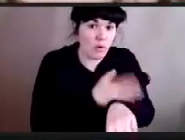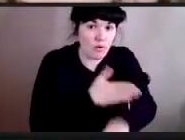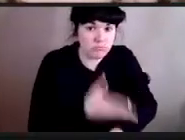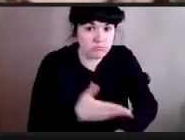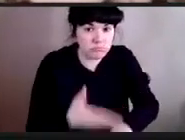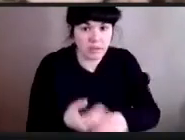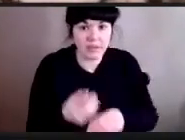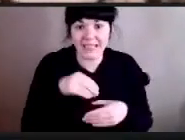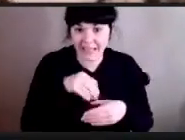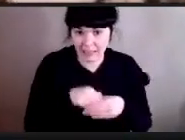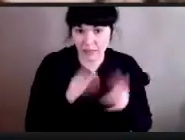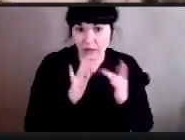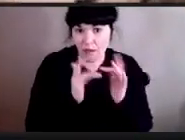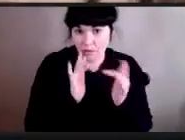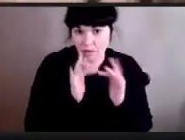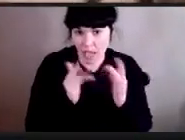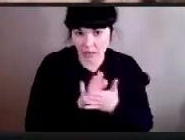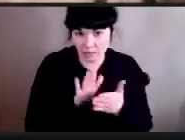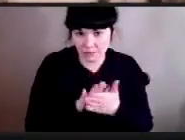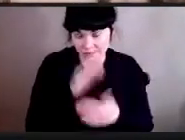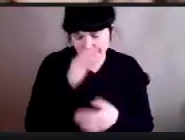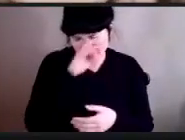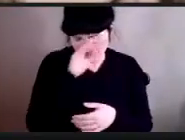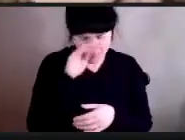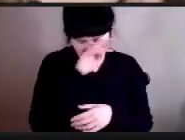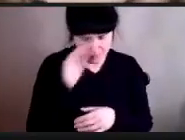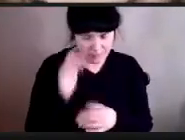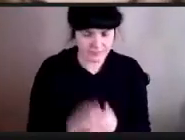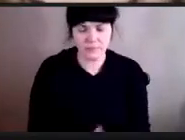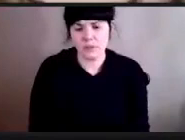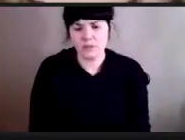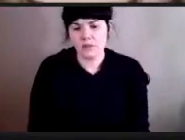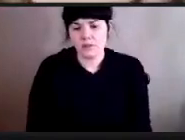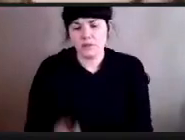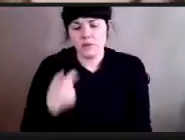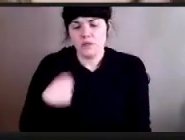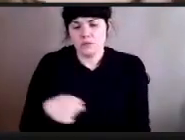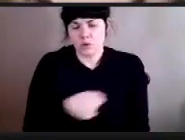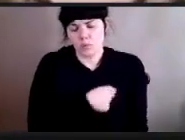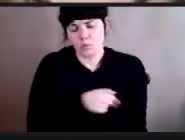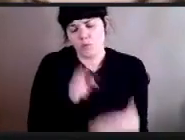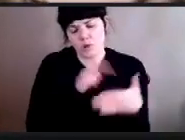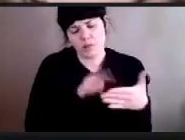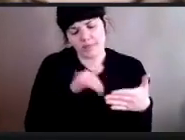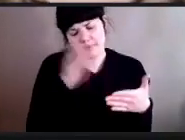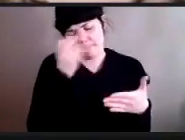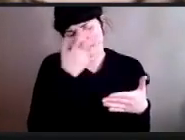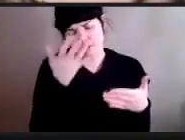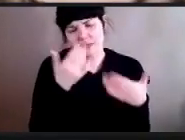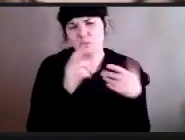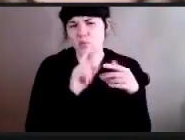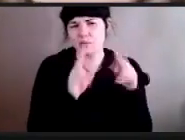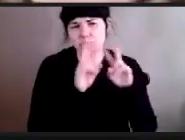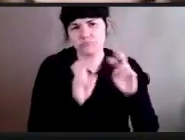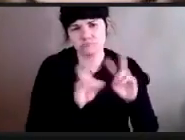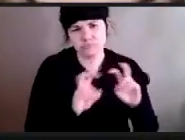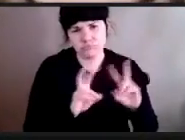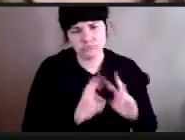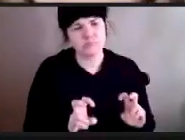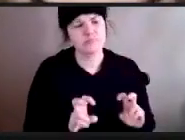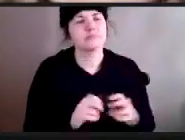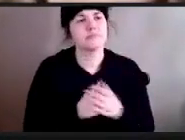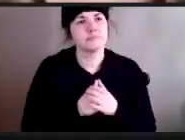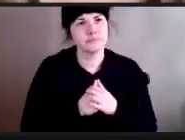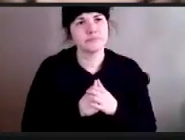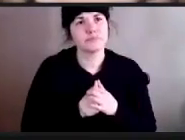so that is a piece that we can use to move forward. So a lot of data analysis is driving